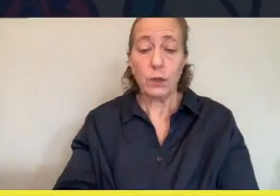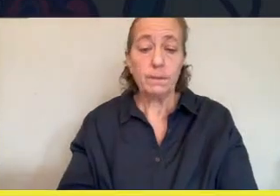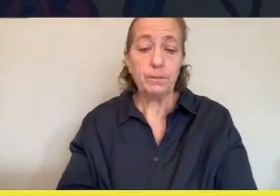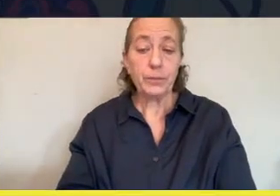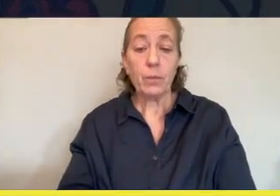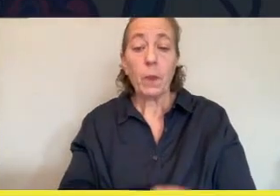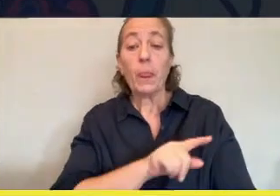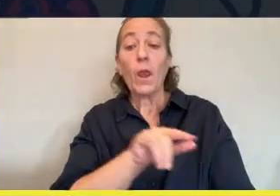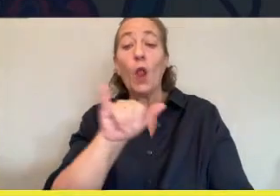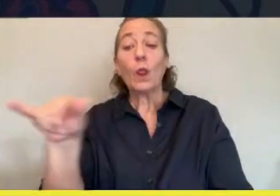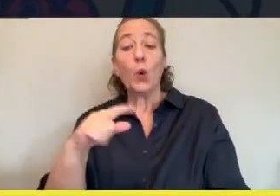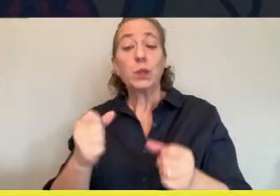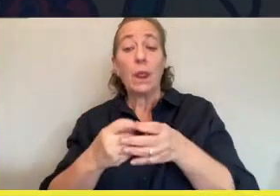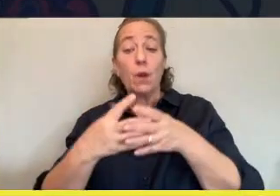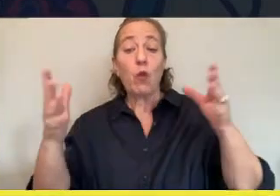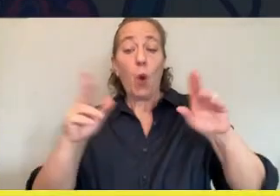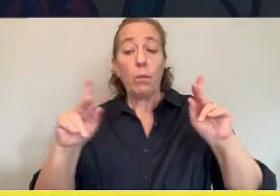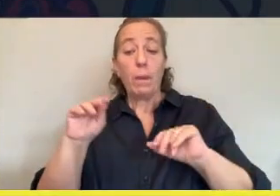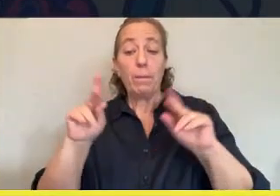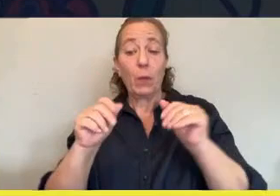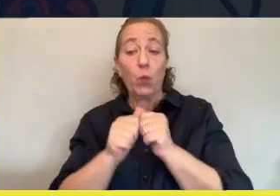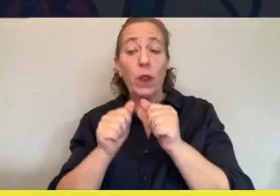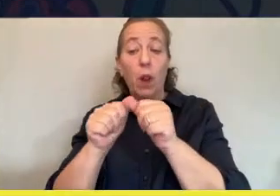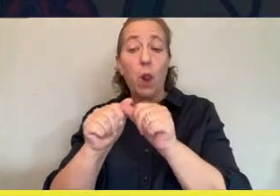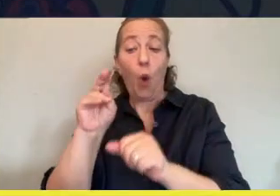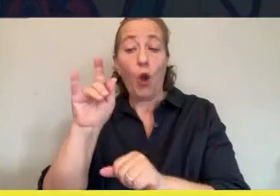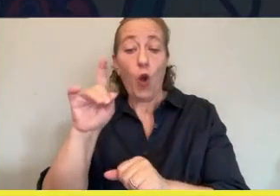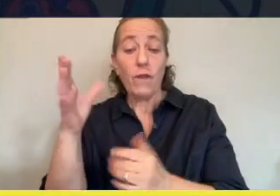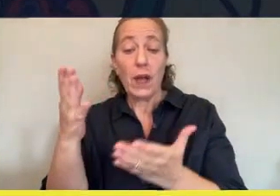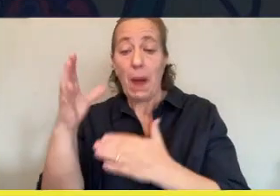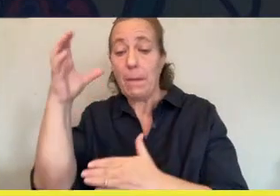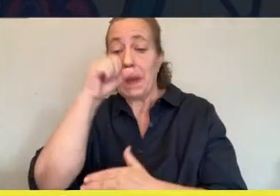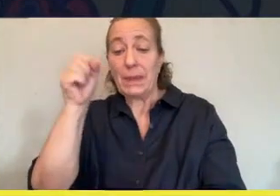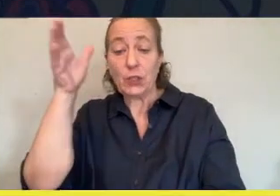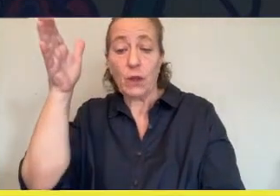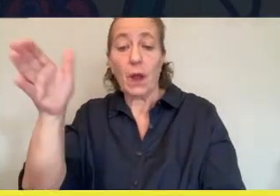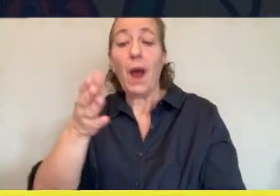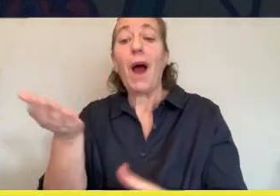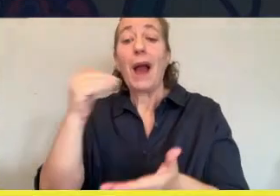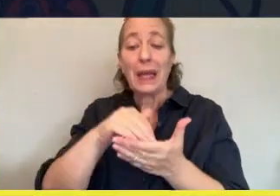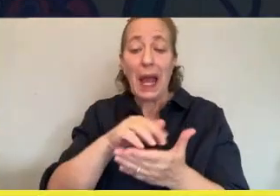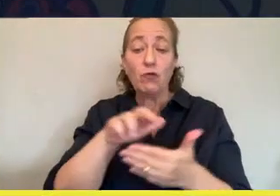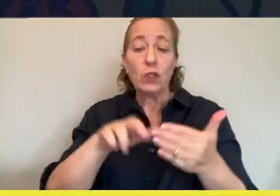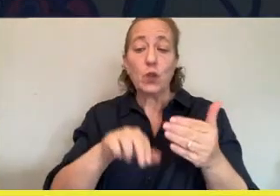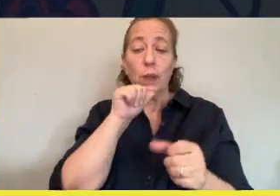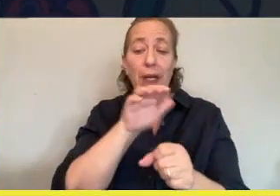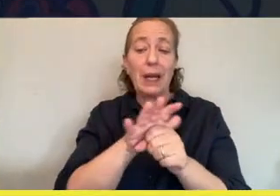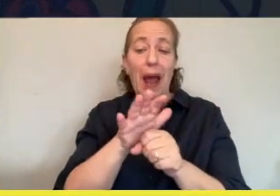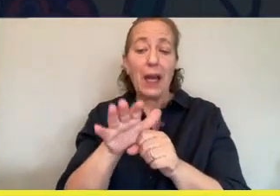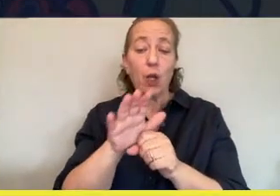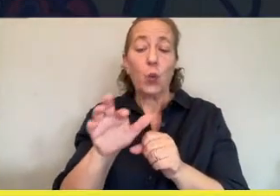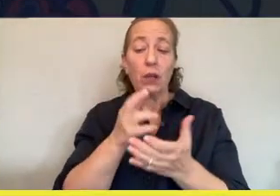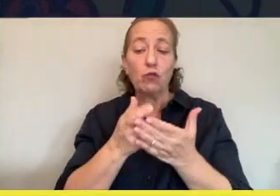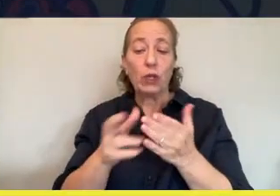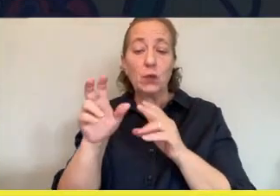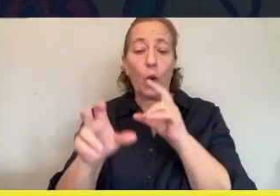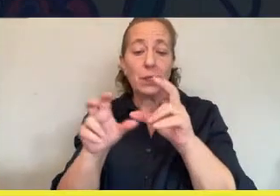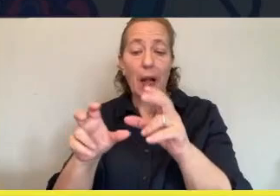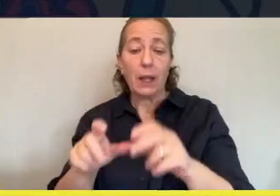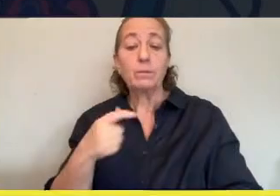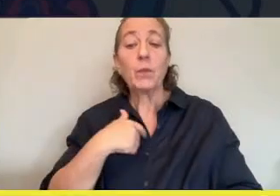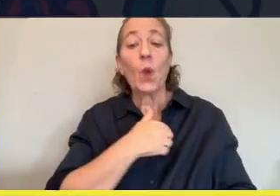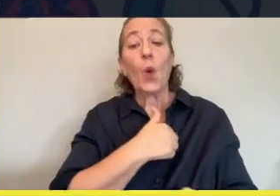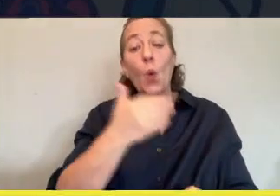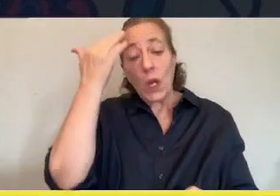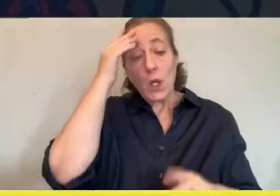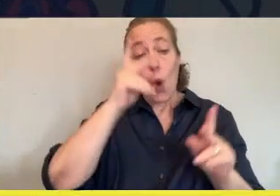growing population of people with long COVID may be missed in the future, again, resulting in inadequate resource allocation. We know that people with long COVID